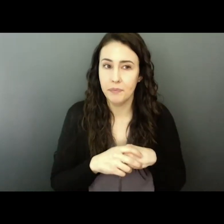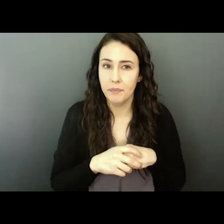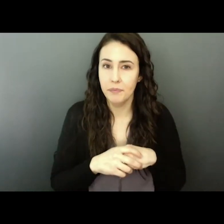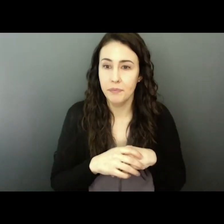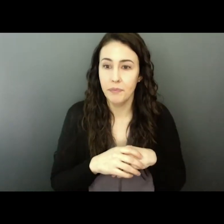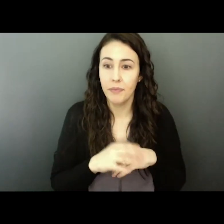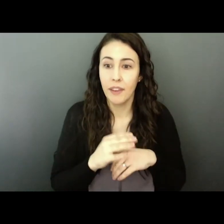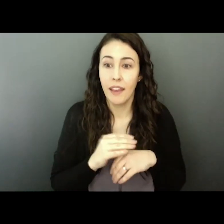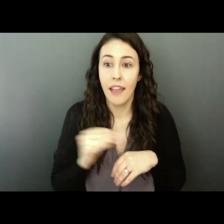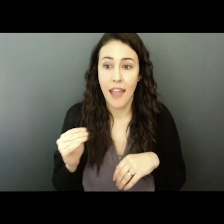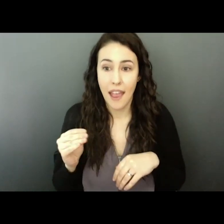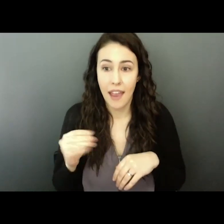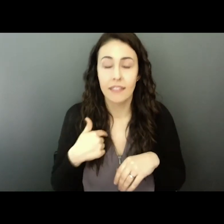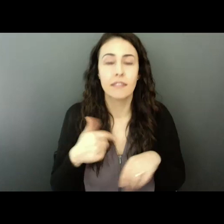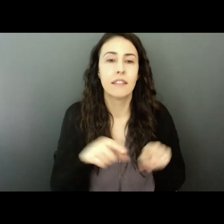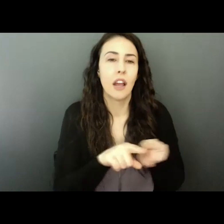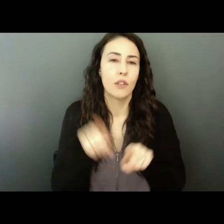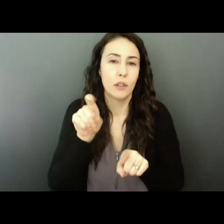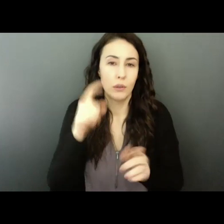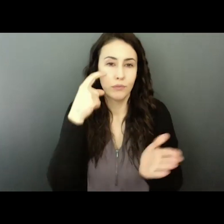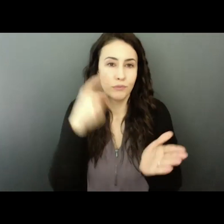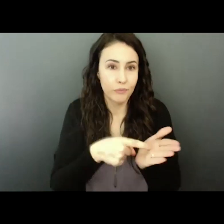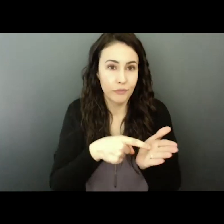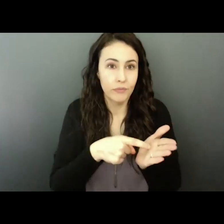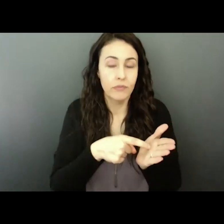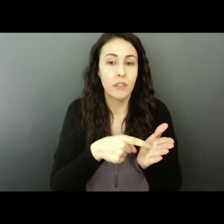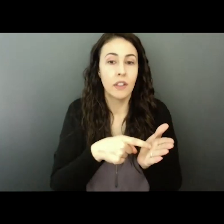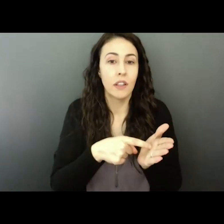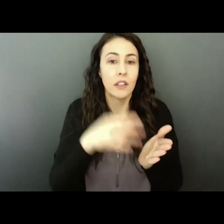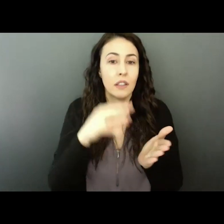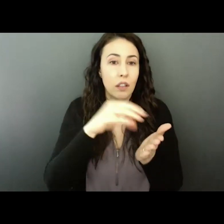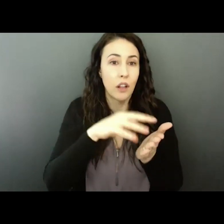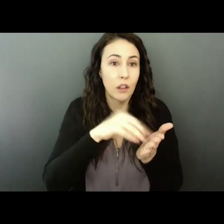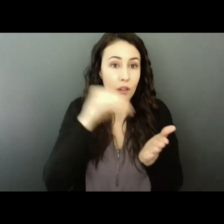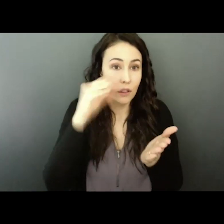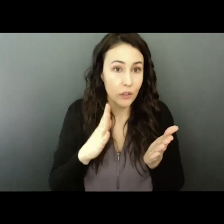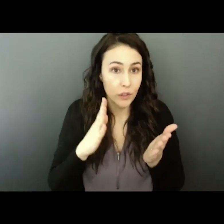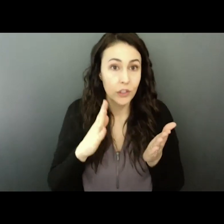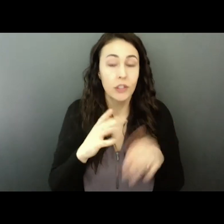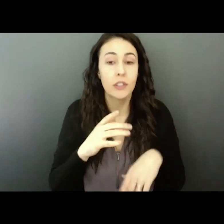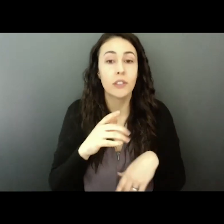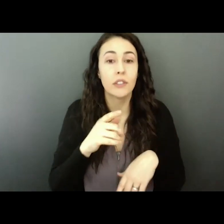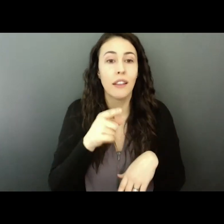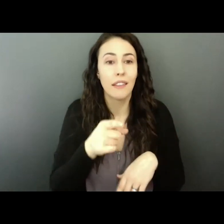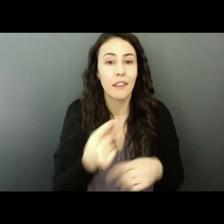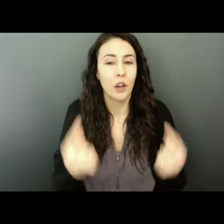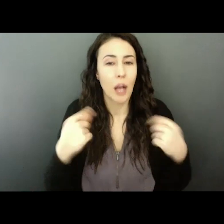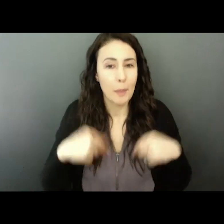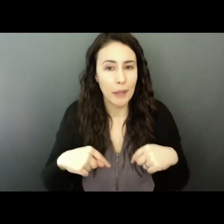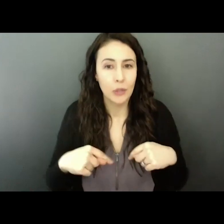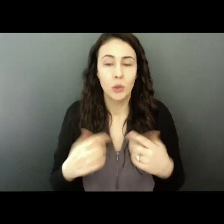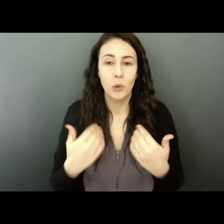And I also need to recognize that learners are coming to have a